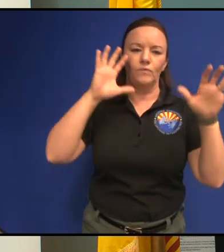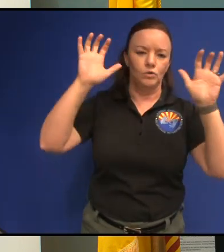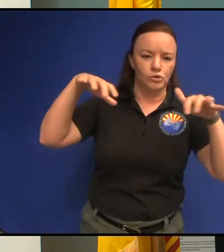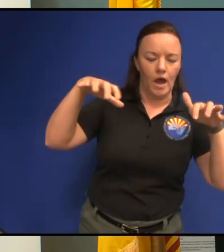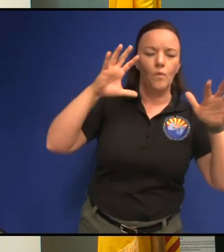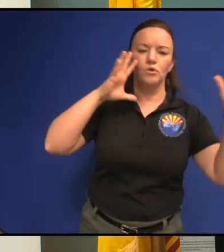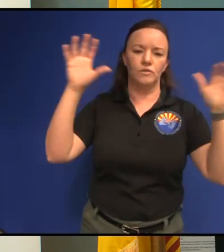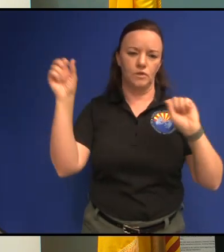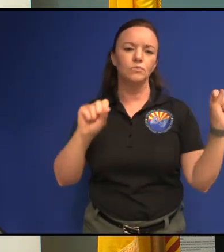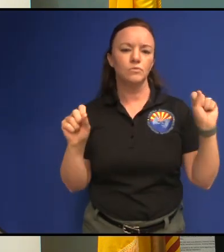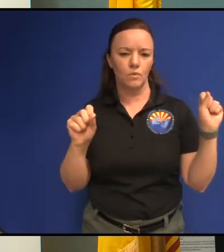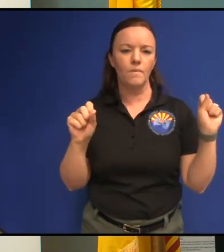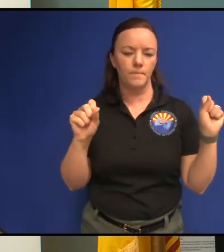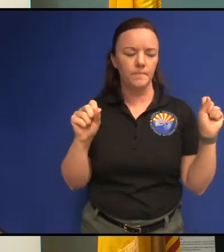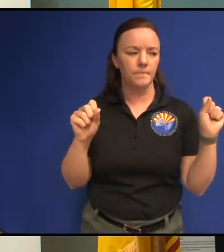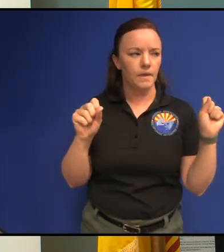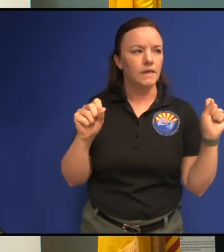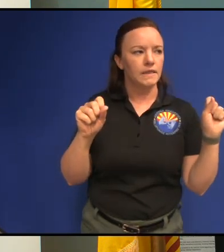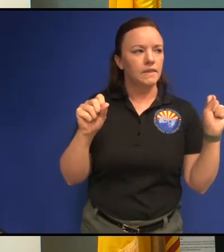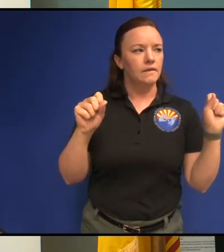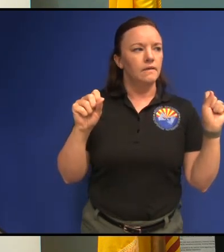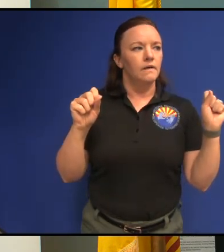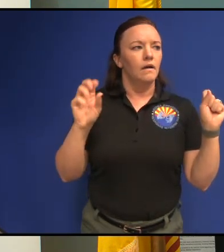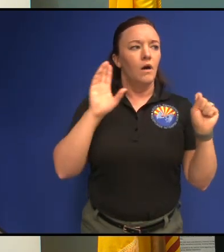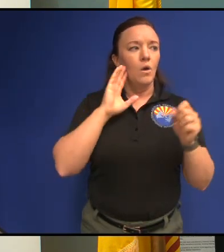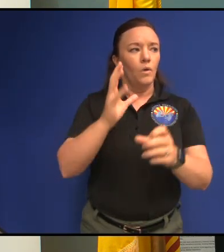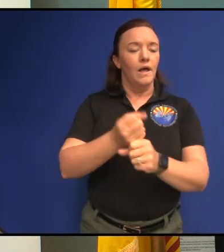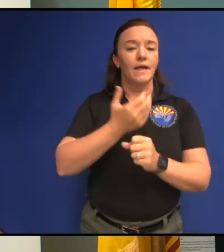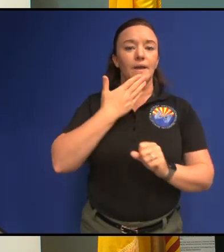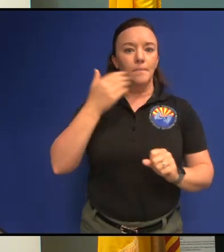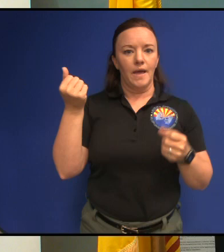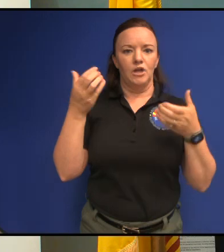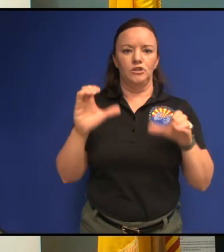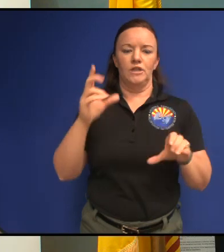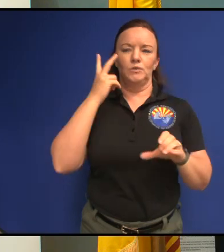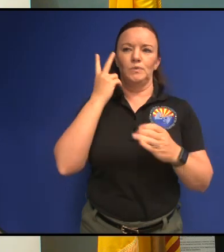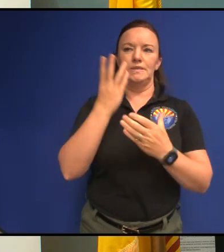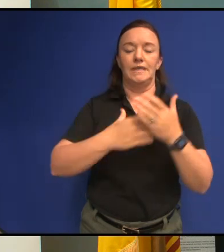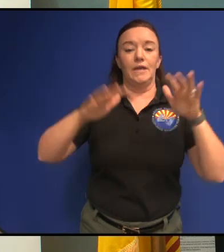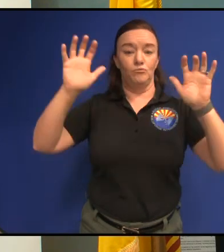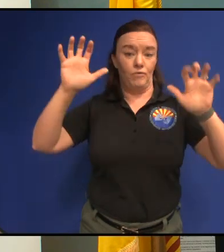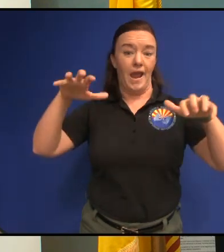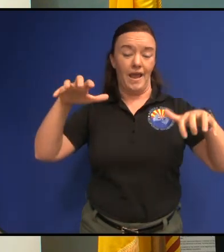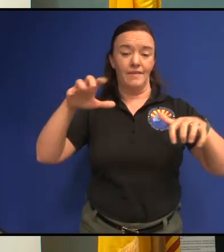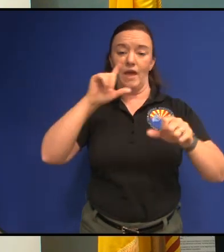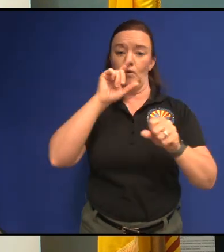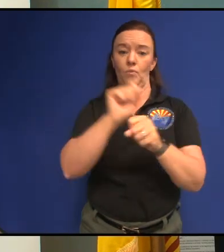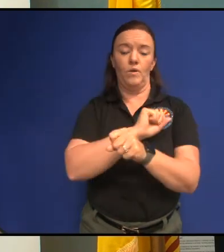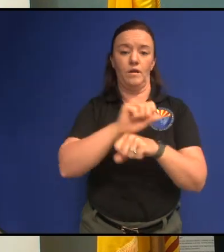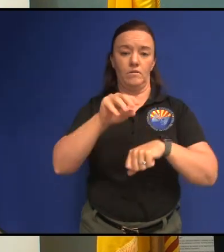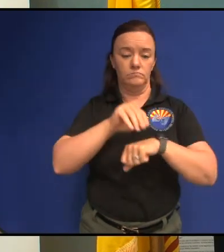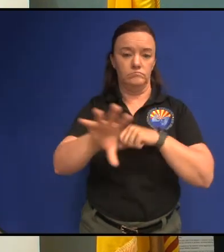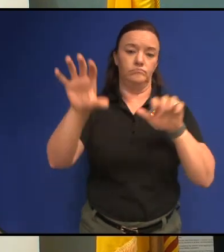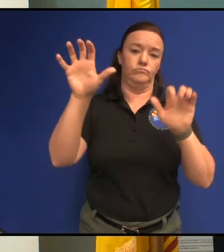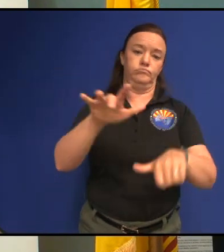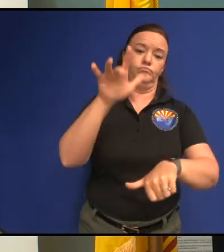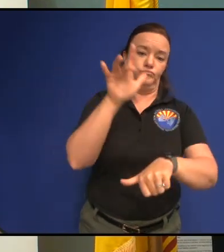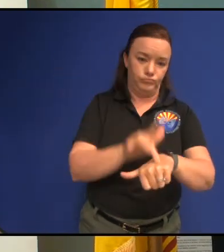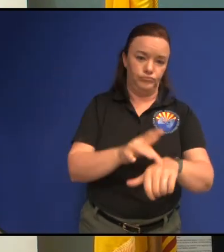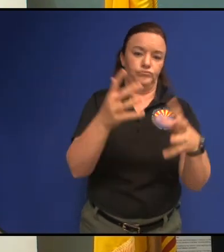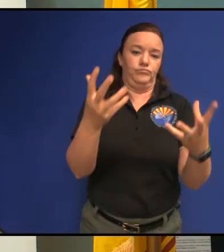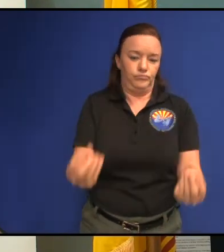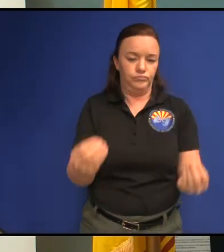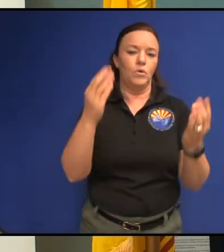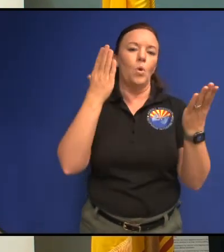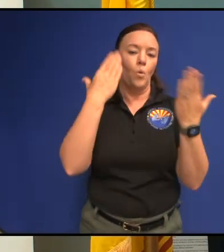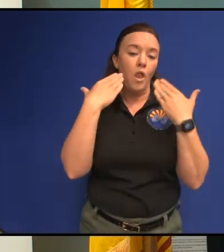thunderstorms over the area. So we'll get better chances at seeing some wetting rains over the fire, hopefully cool things down as we